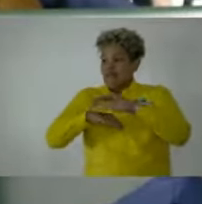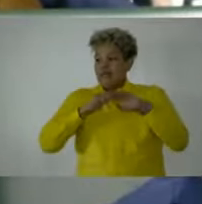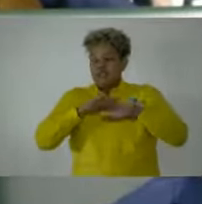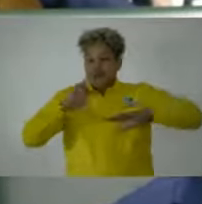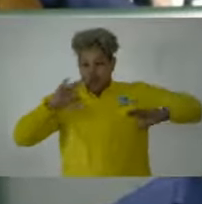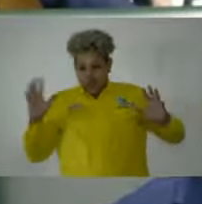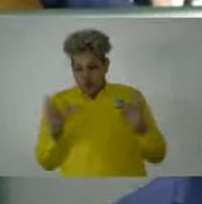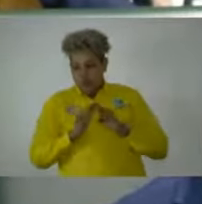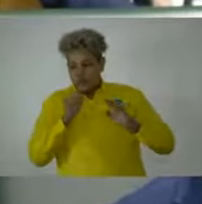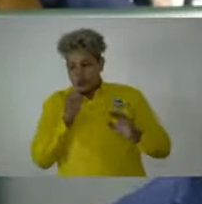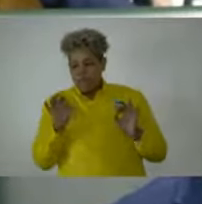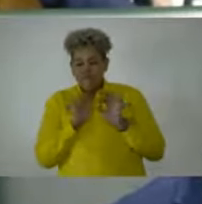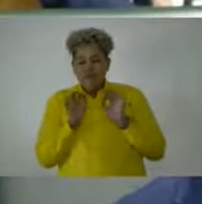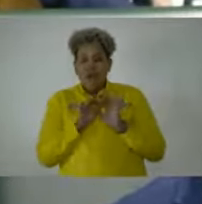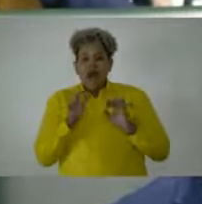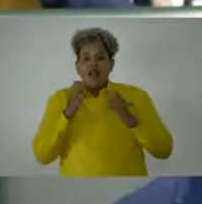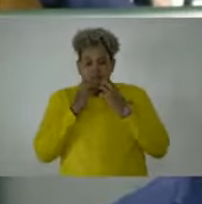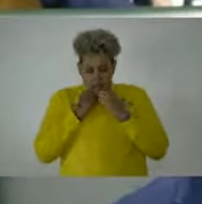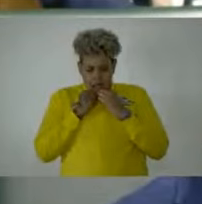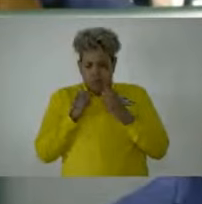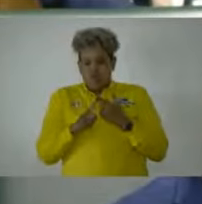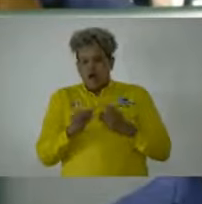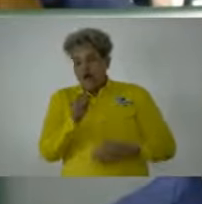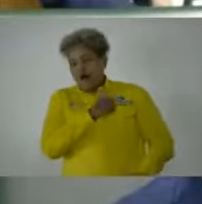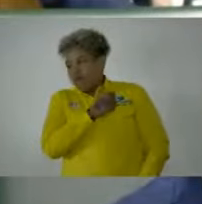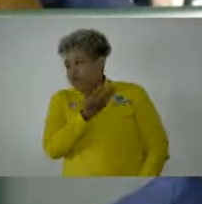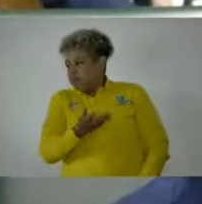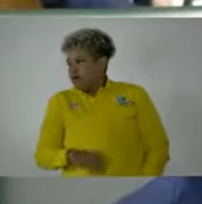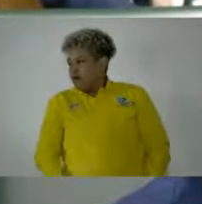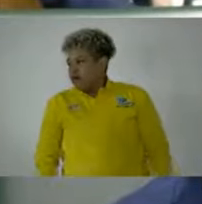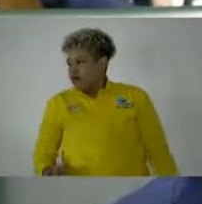wholesome values and attitudes.